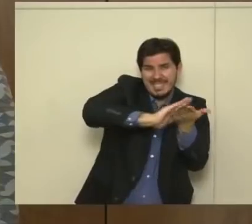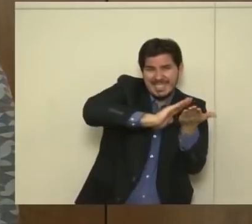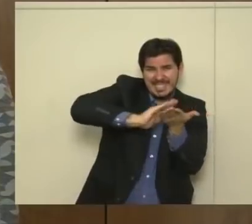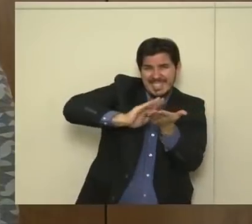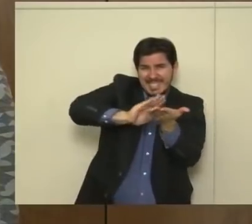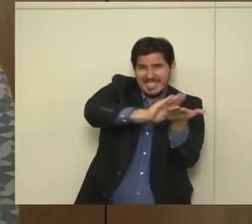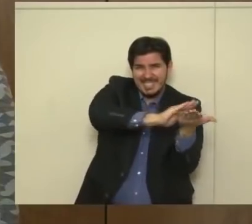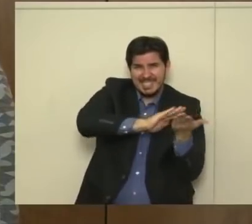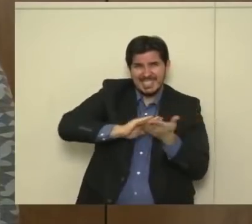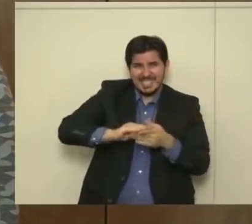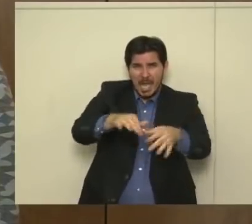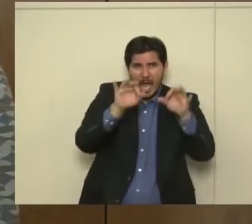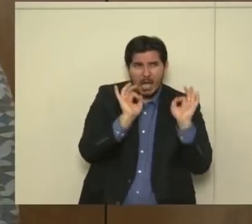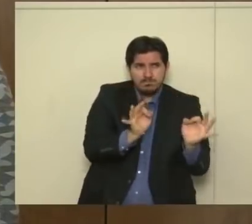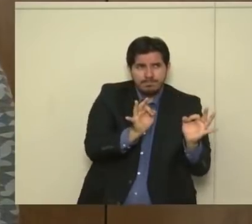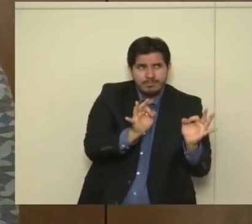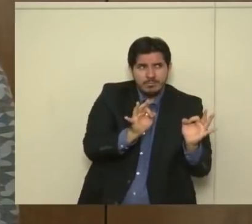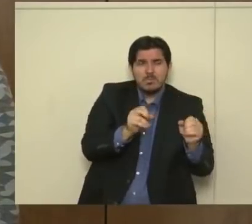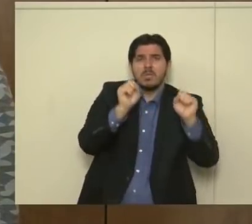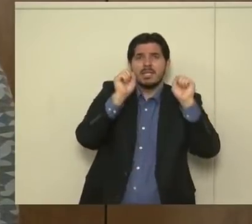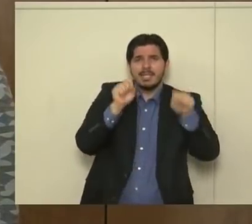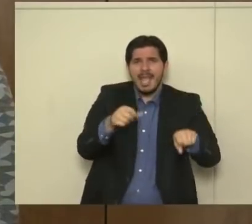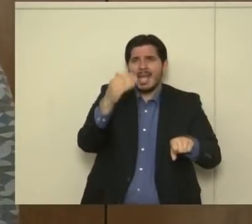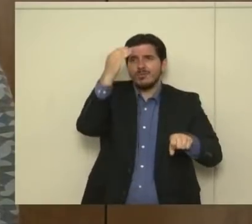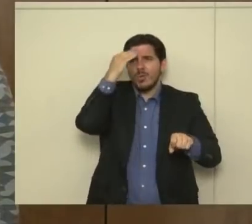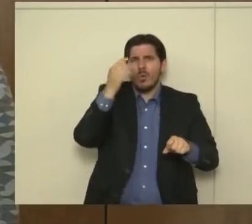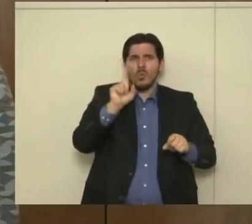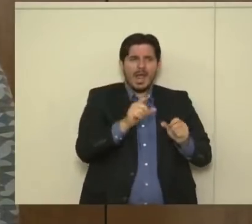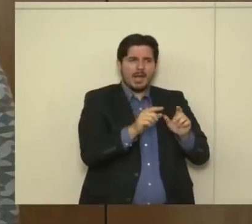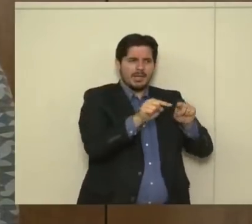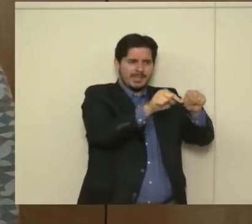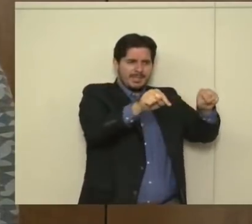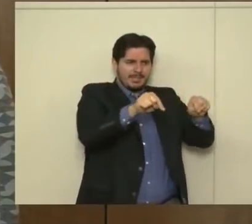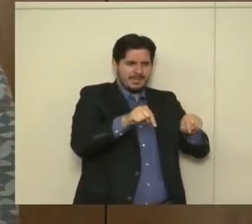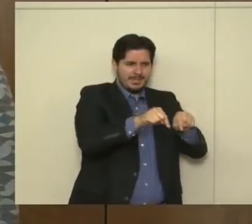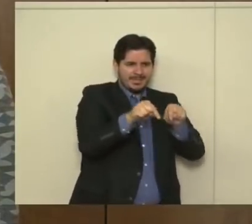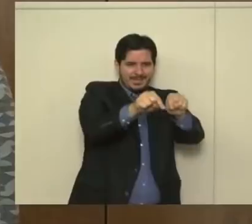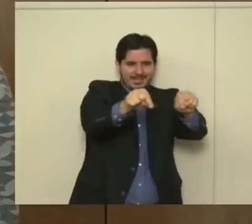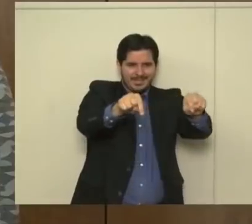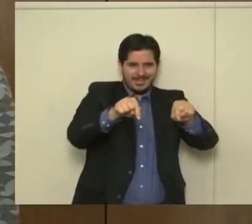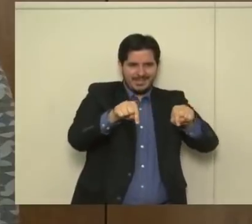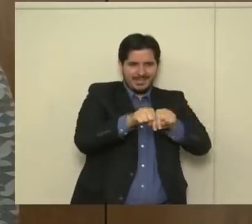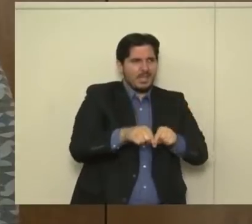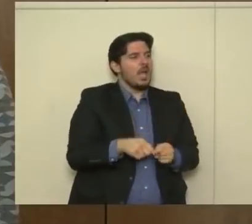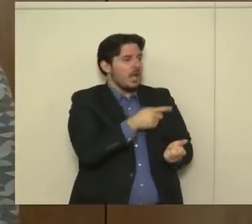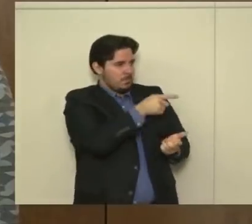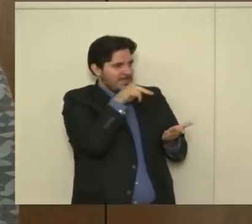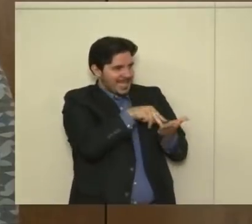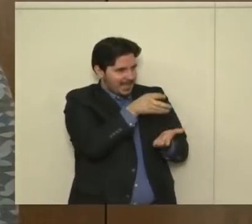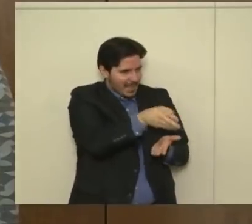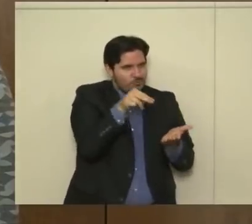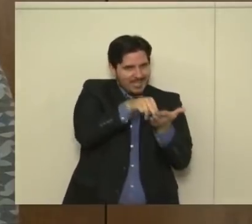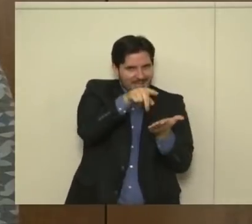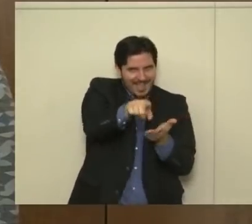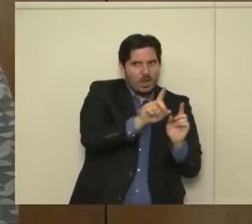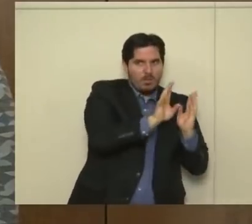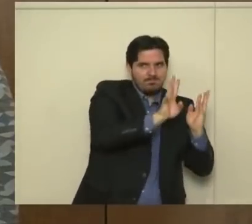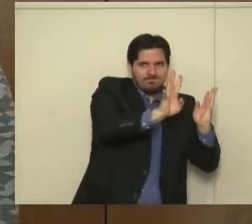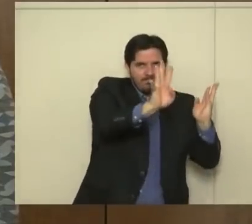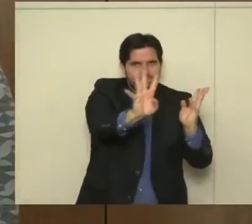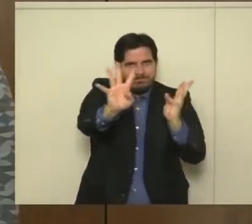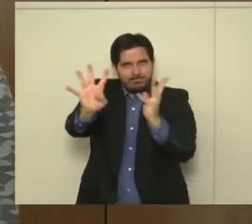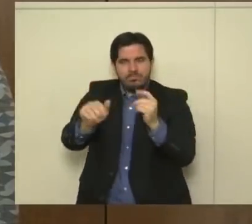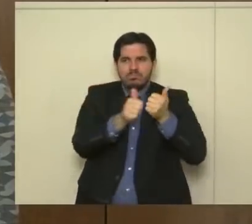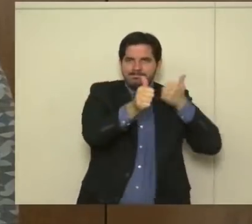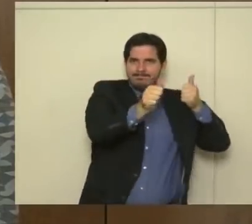have the placements for where people are distanced, right, 6 feet, and all of the other things they're required to do, that